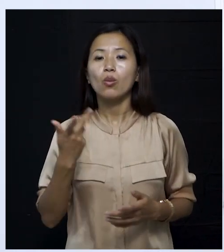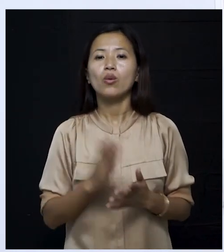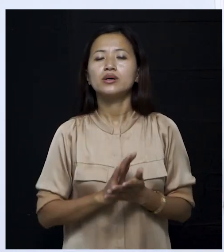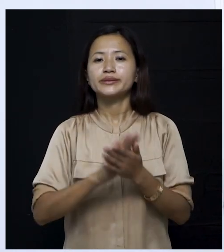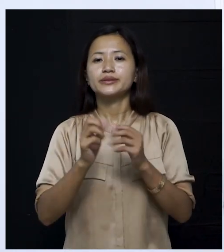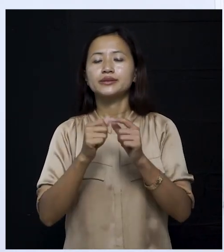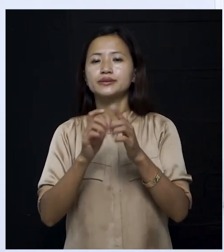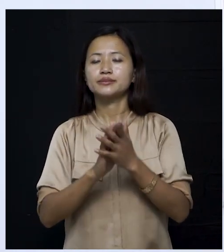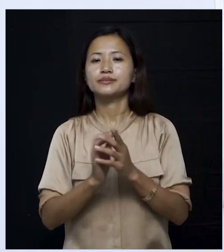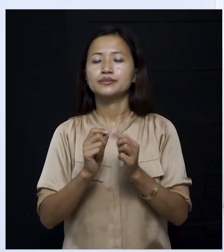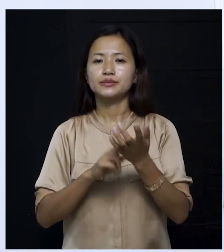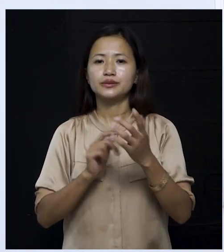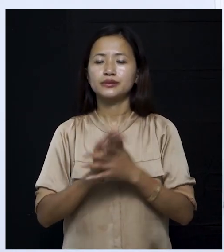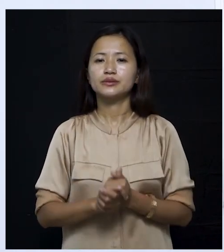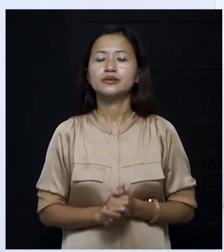is